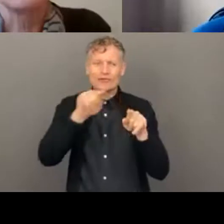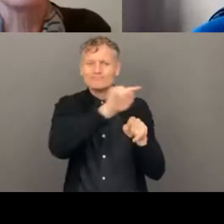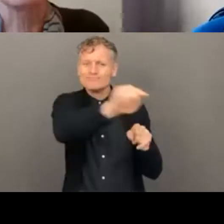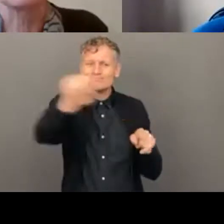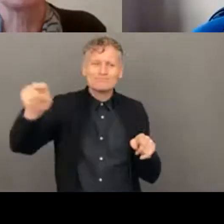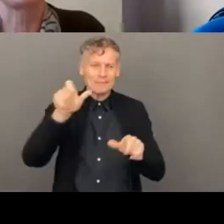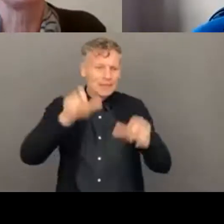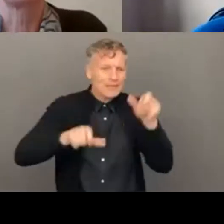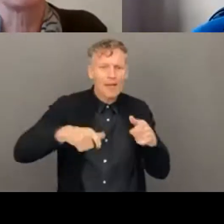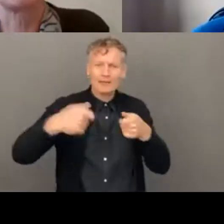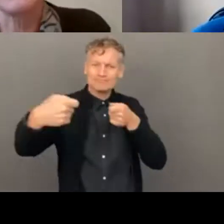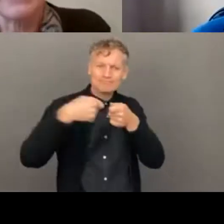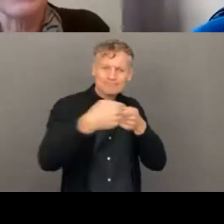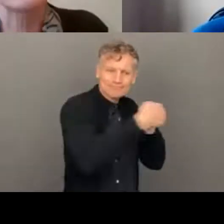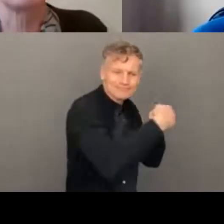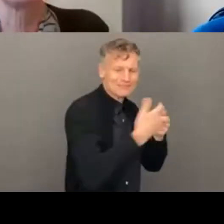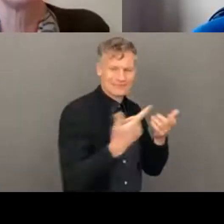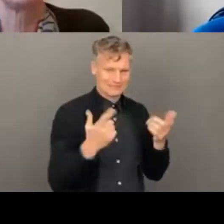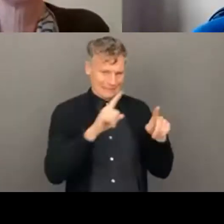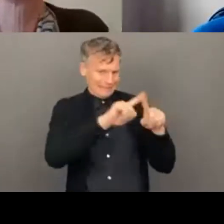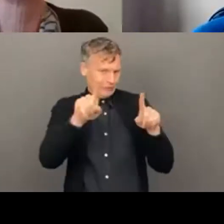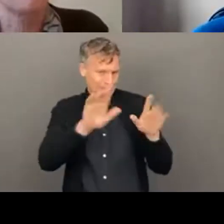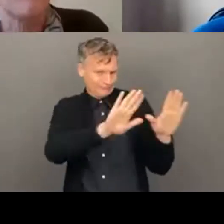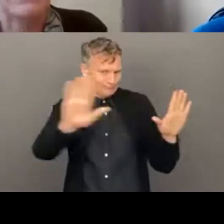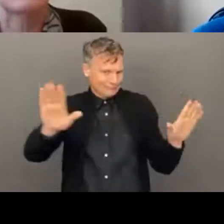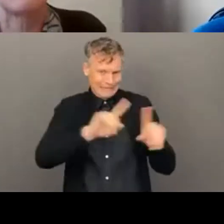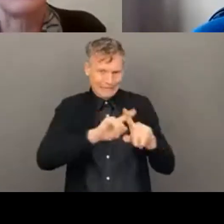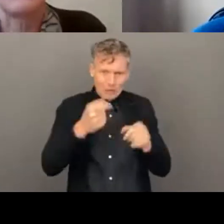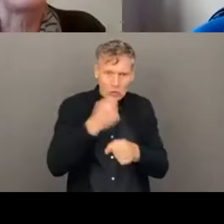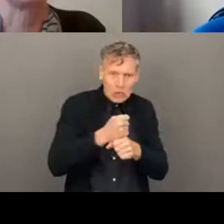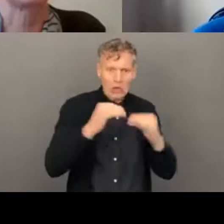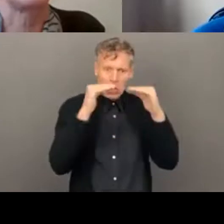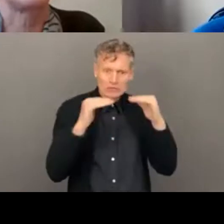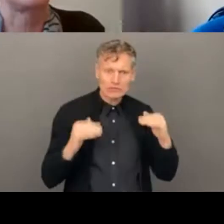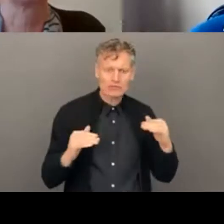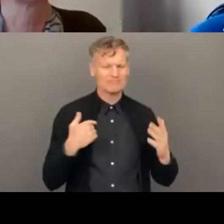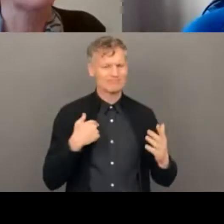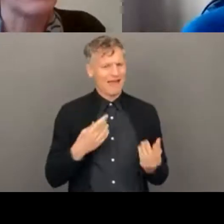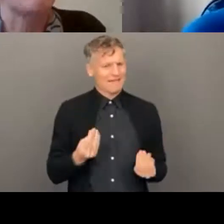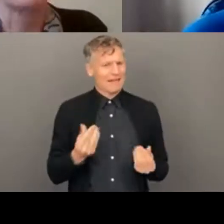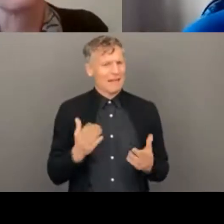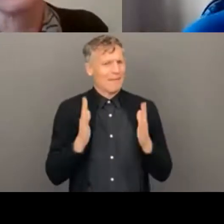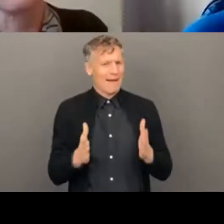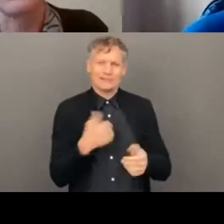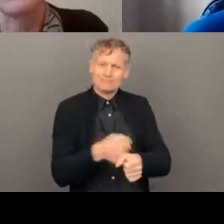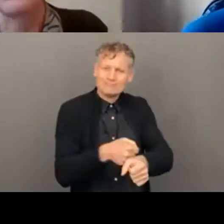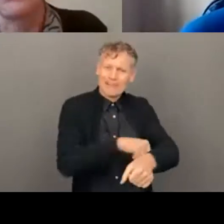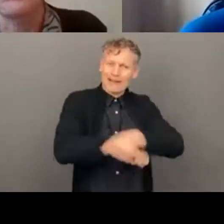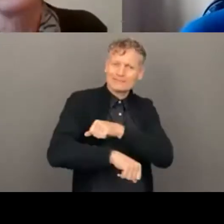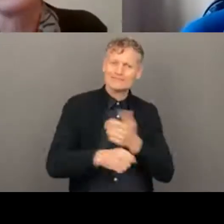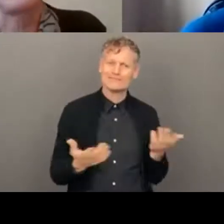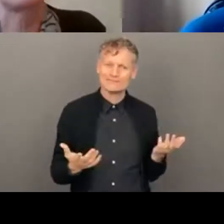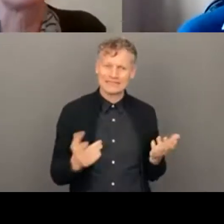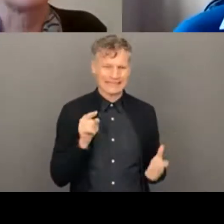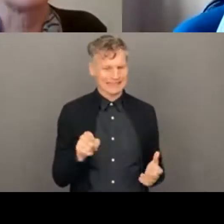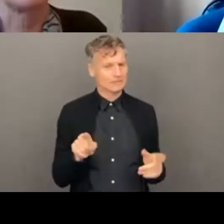work. So somehow be active and be even proactive, and be ready to